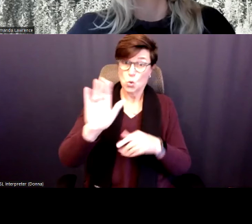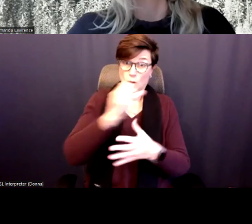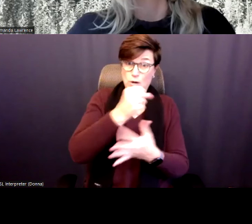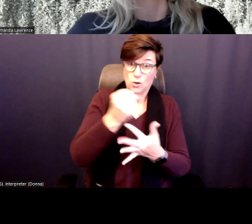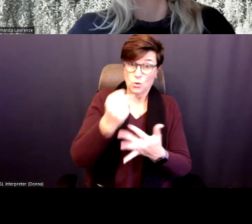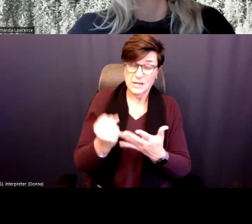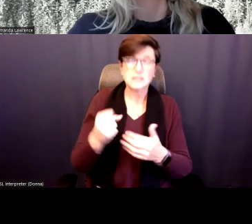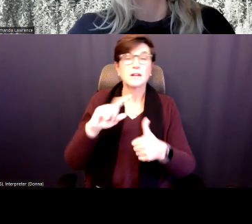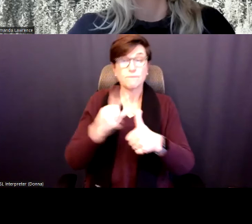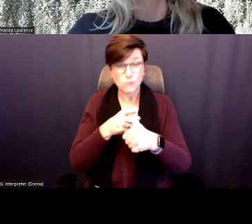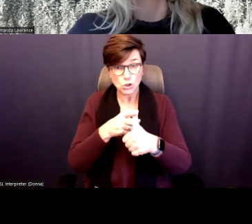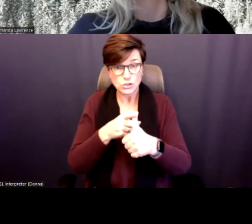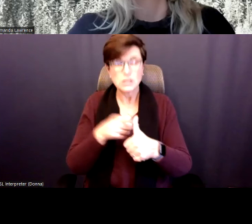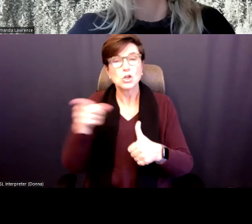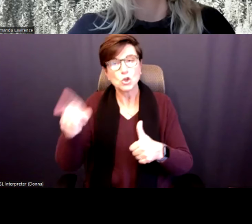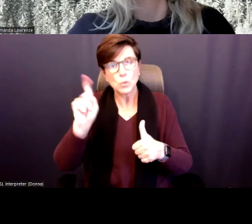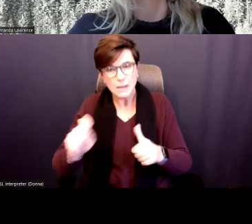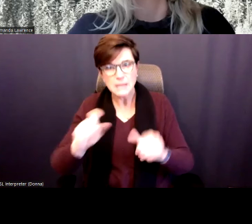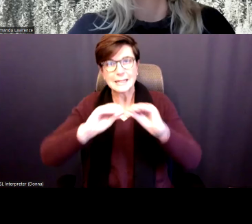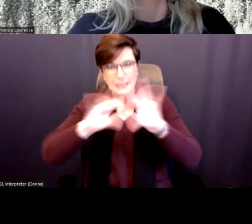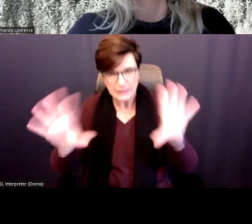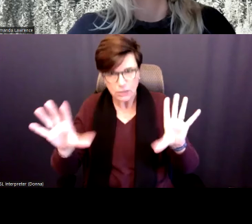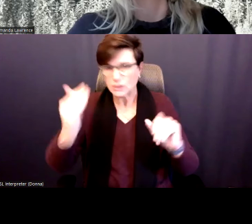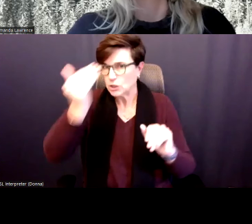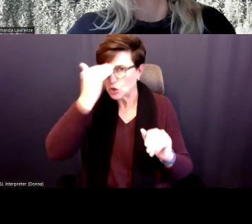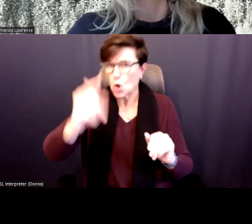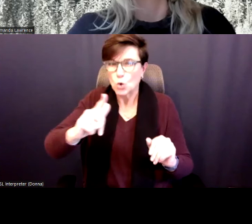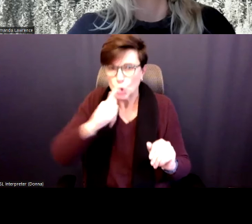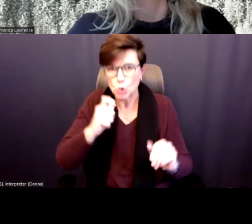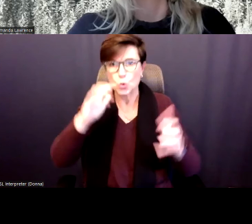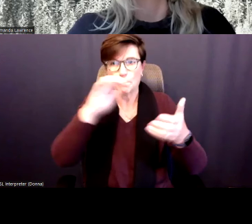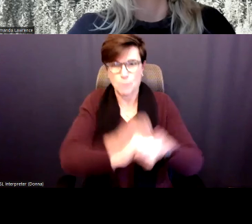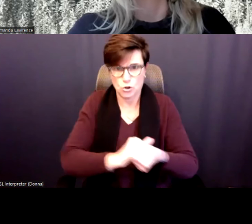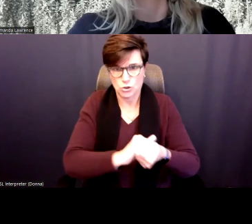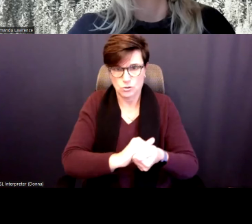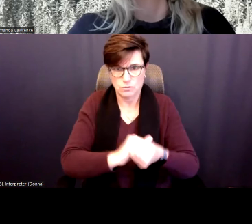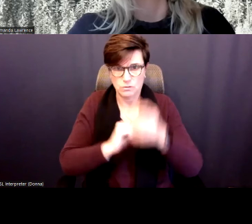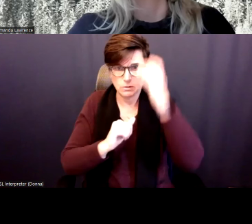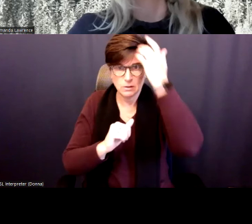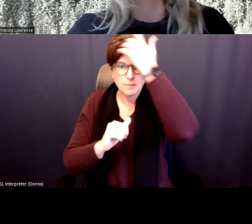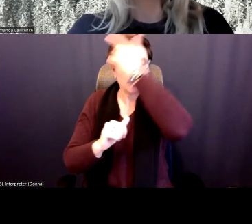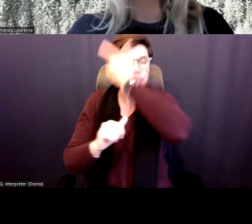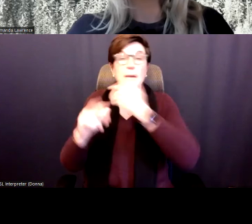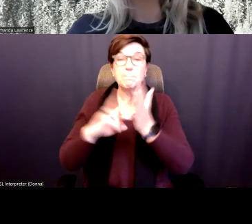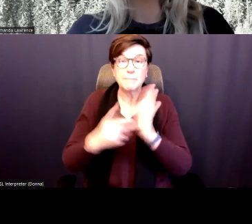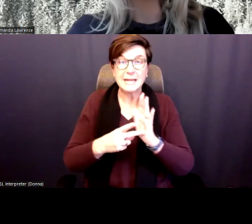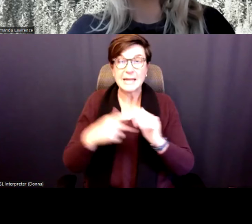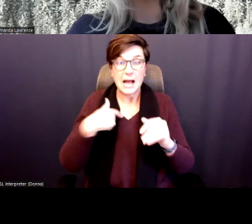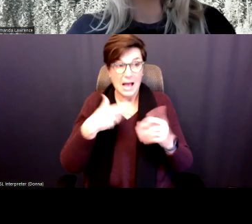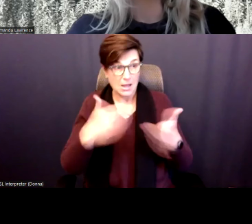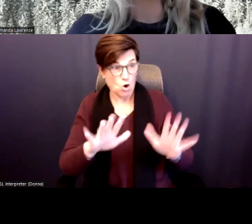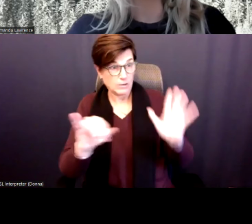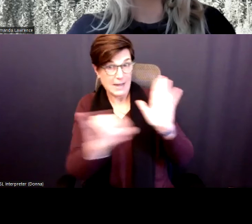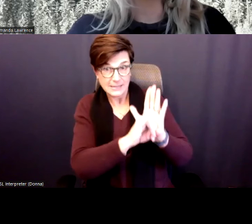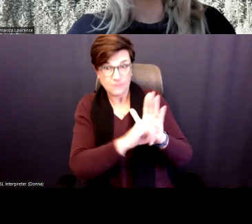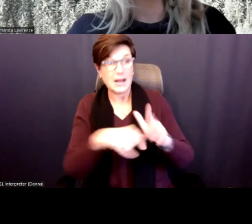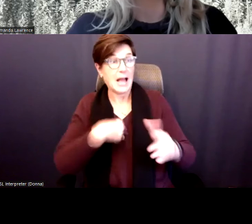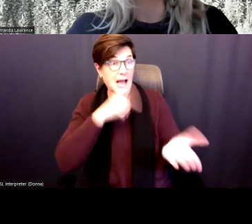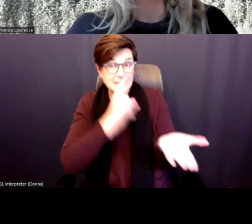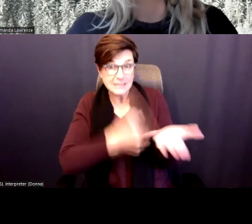real clarity about partnerships. People have to have skin in the game. And it doesn't matter who the leadership is, whether they're a